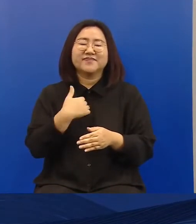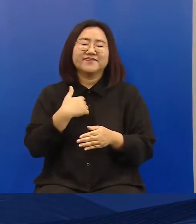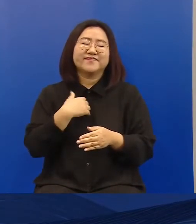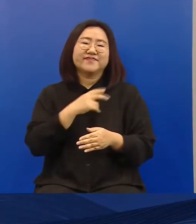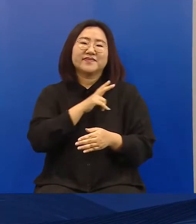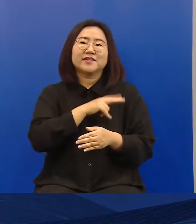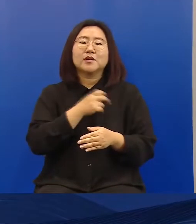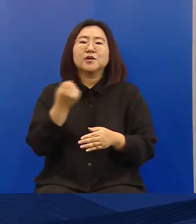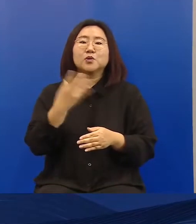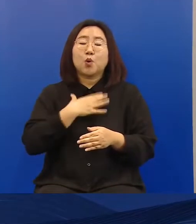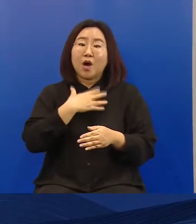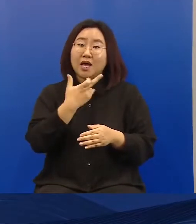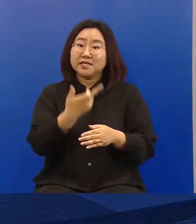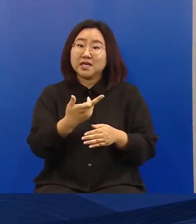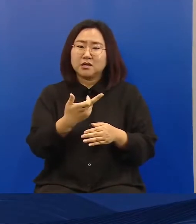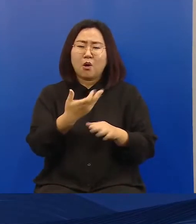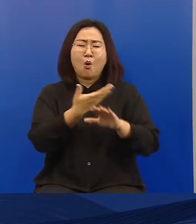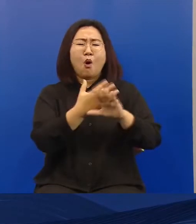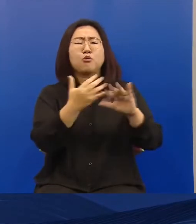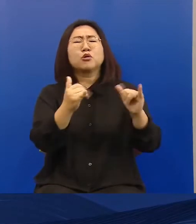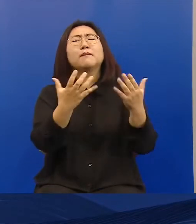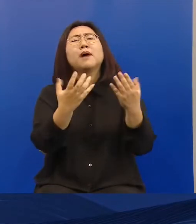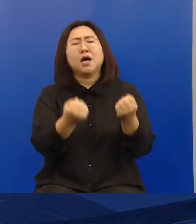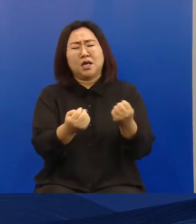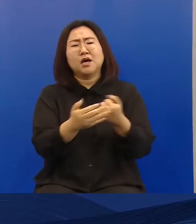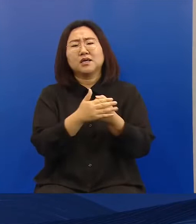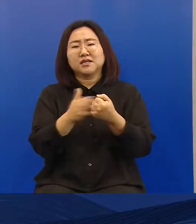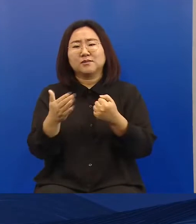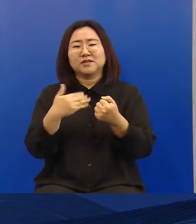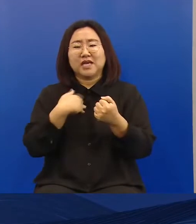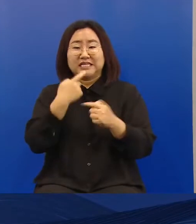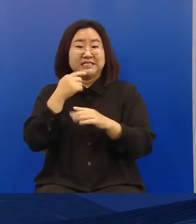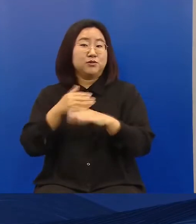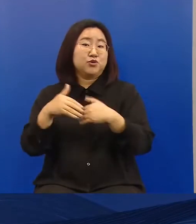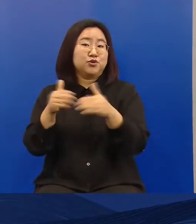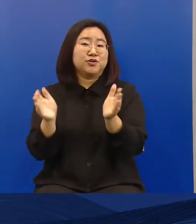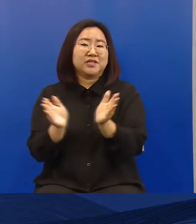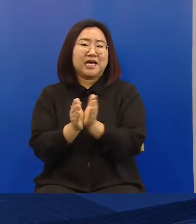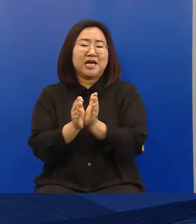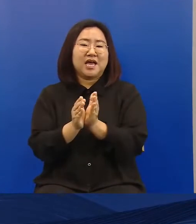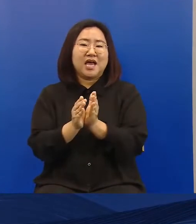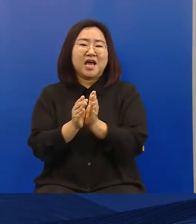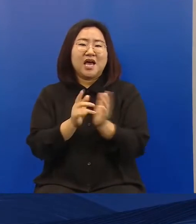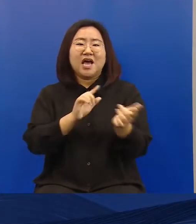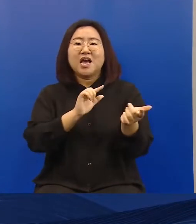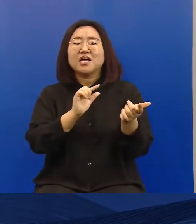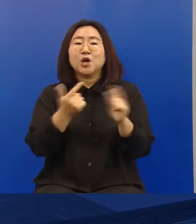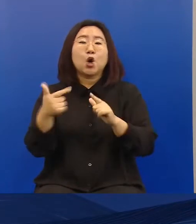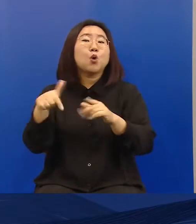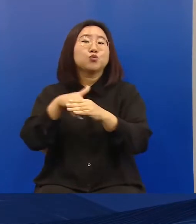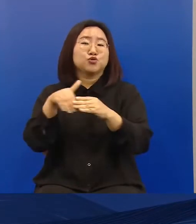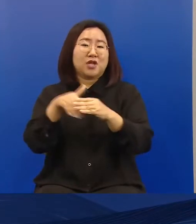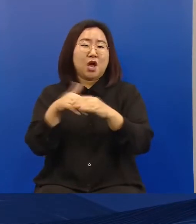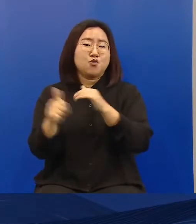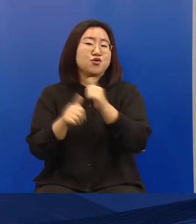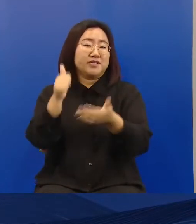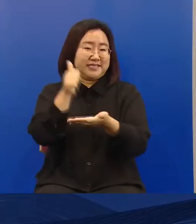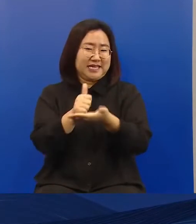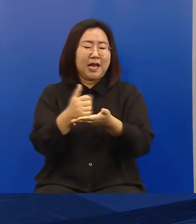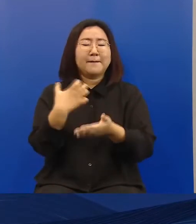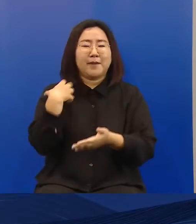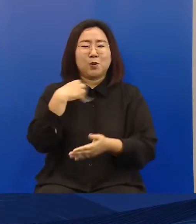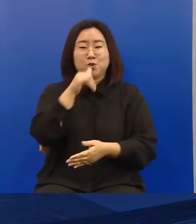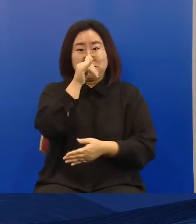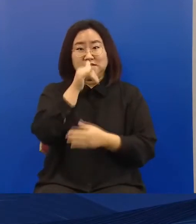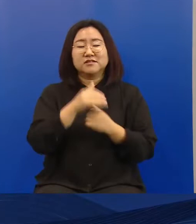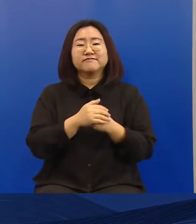Sewol incident, and a lot of victims came from Ansan, and Ansan is my district, and